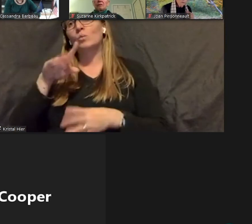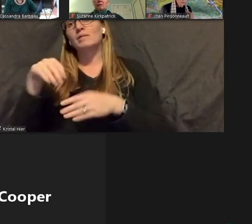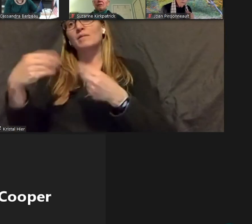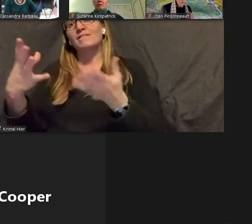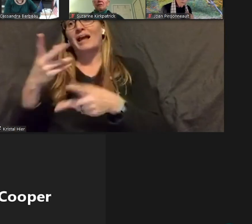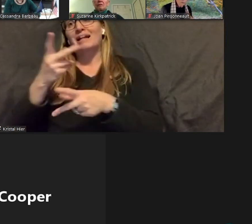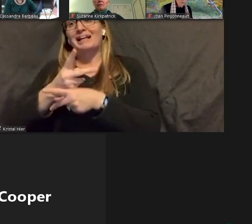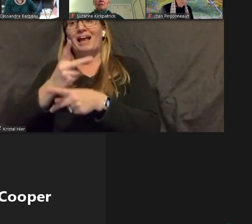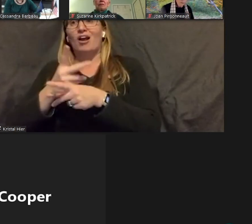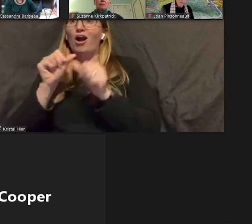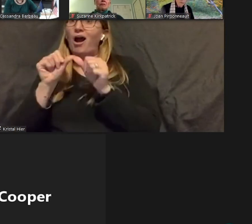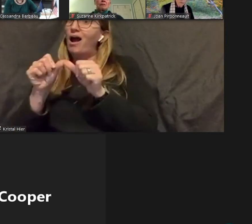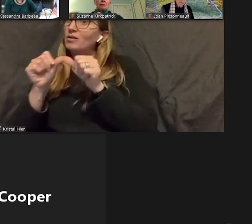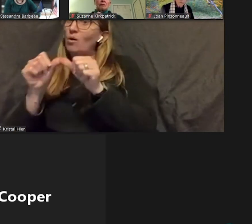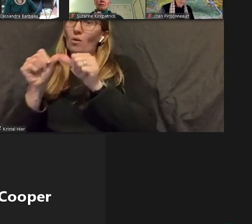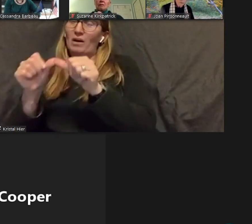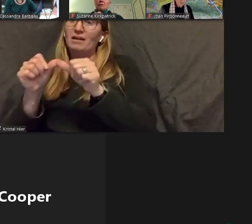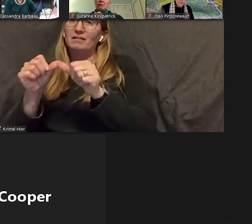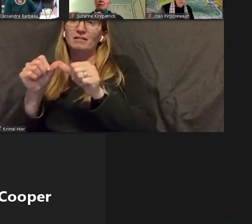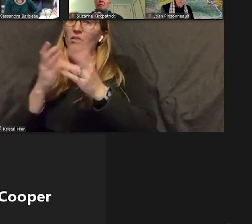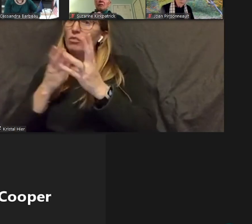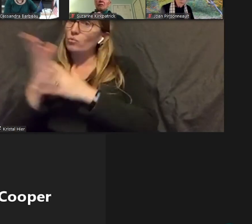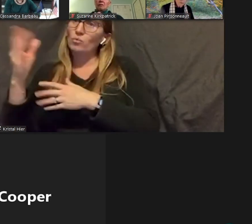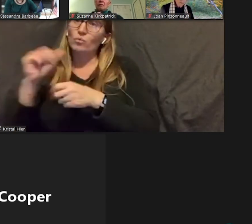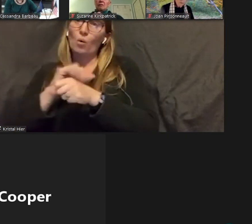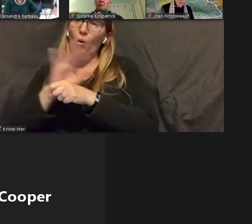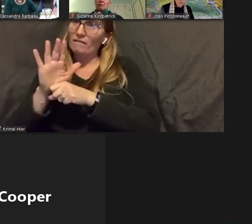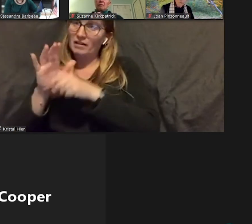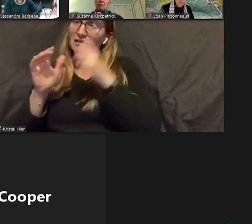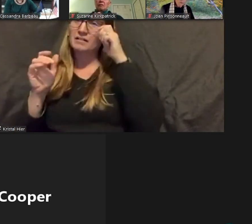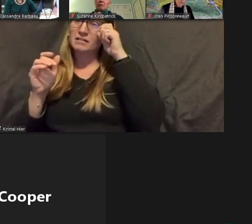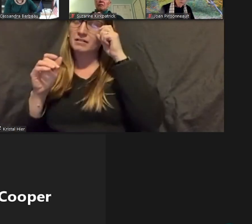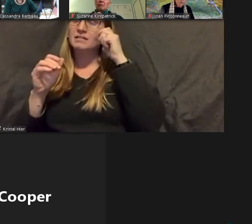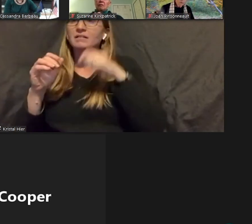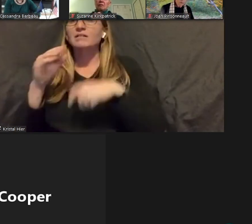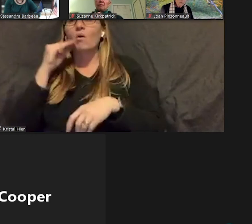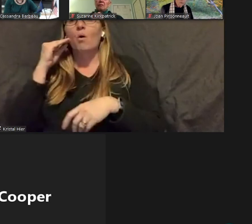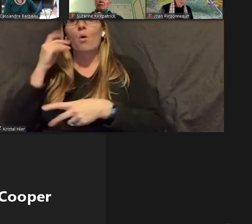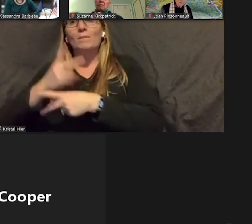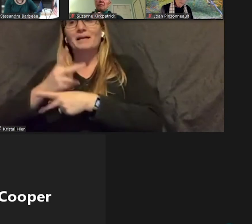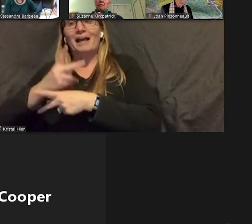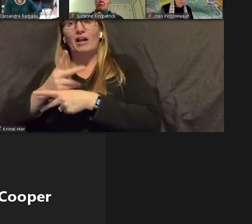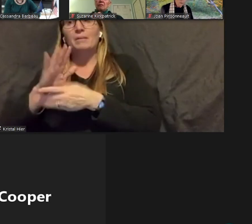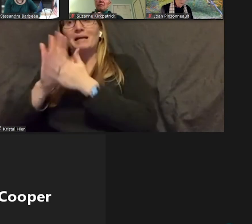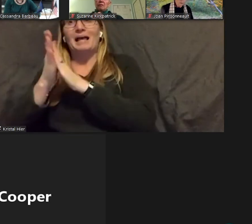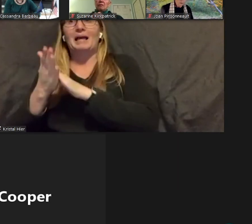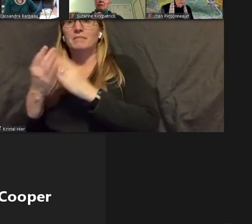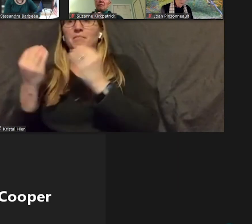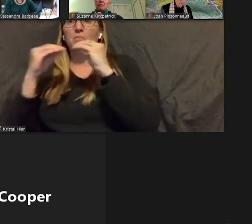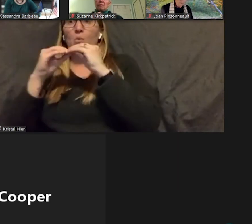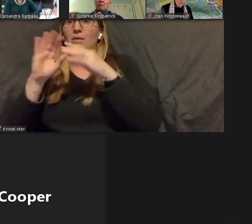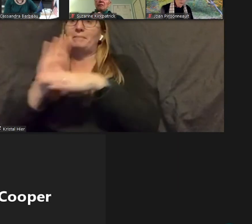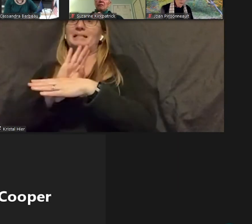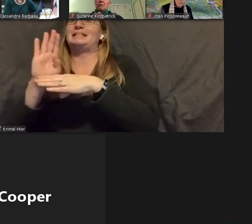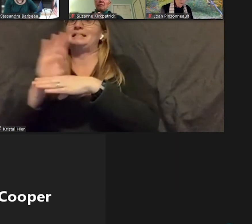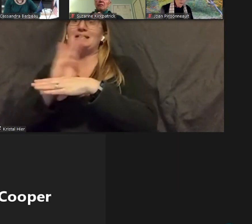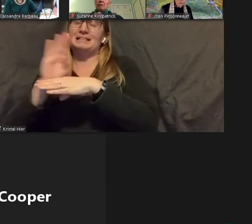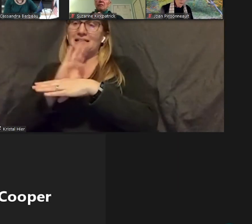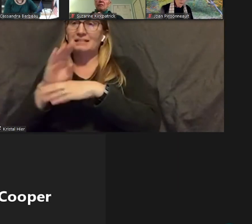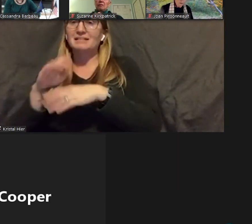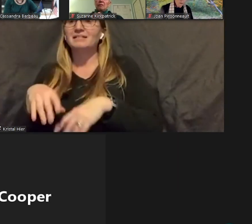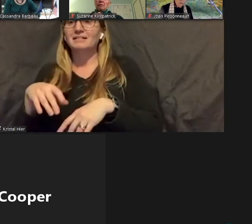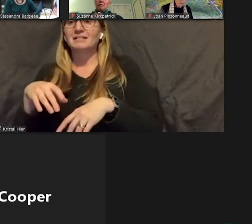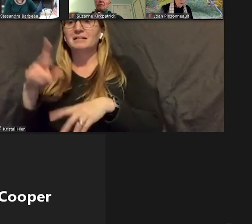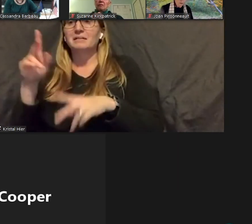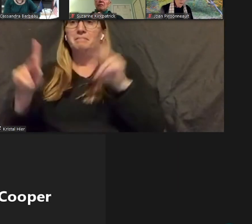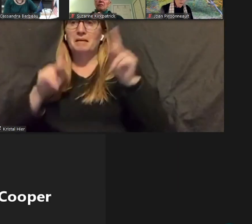even during the COVID. Of course, home care became a much busier place with people being a